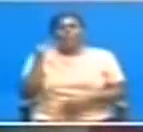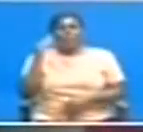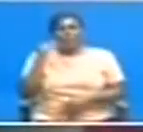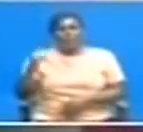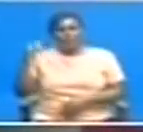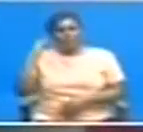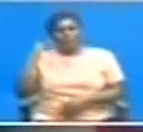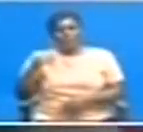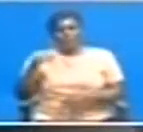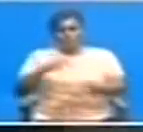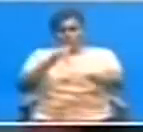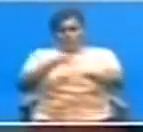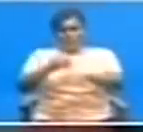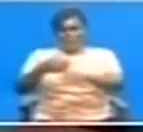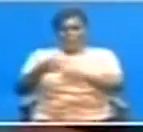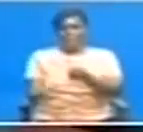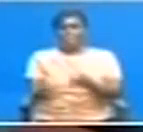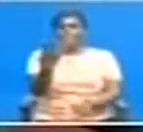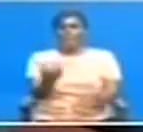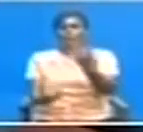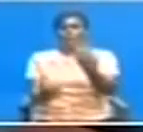him the miracle baby.